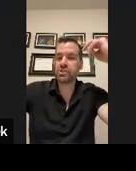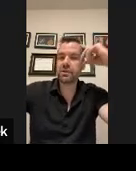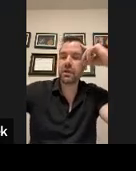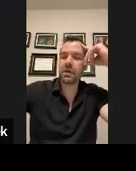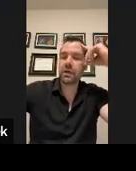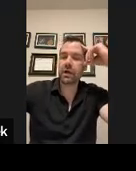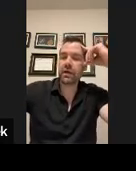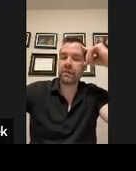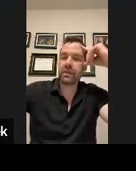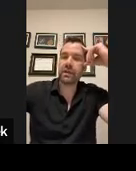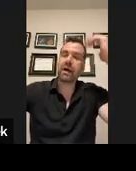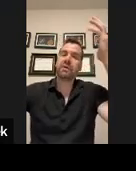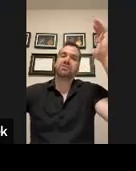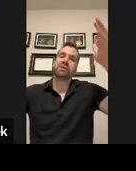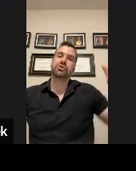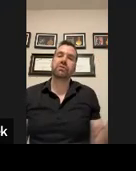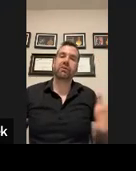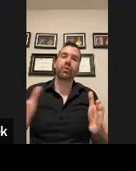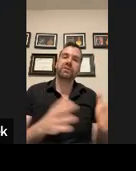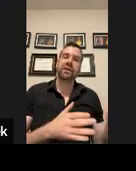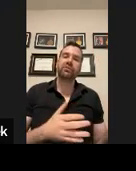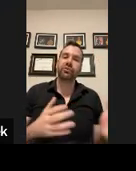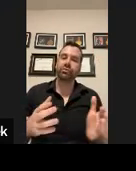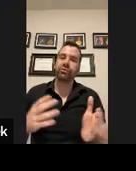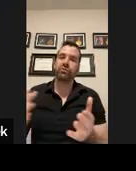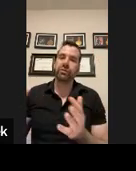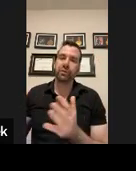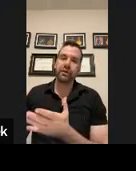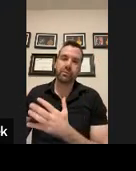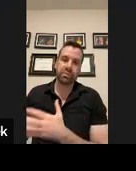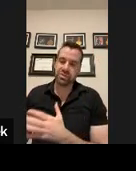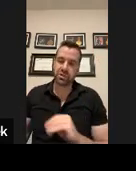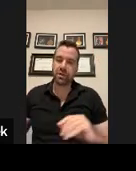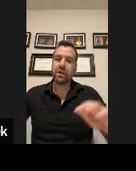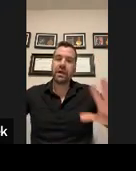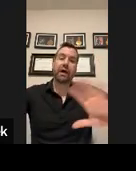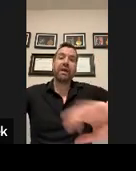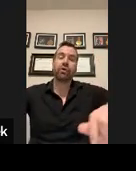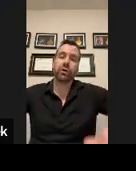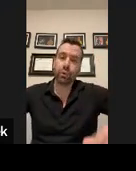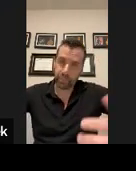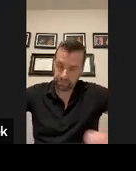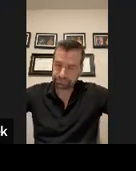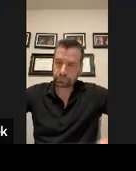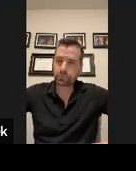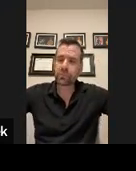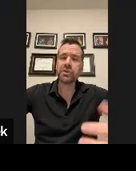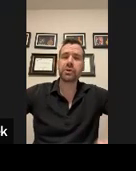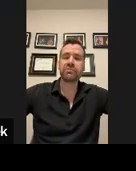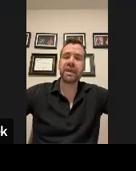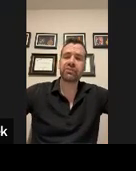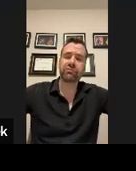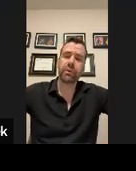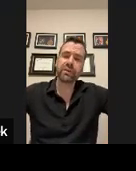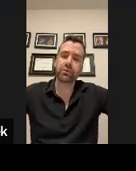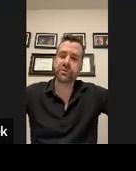in the nation. And then I'm not exactly sure if they're going to announce those results at a later position and how that's all going to work. But in